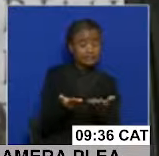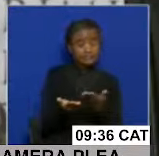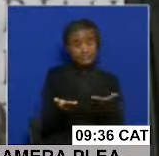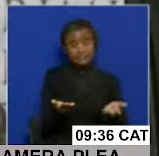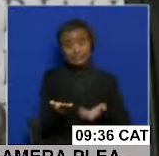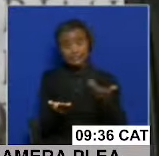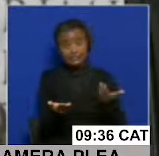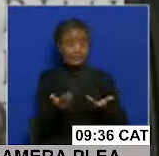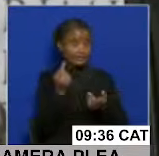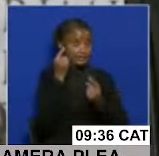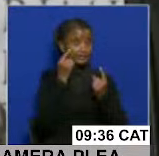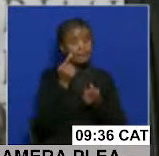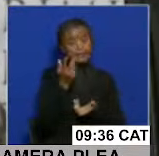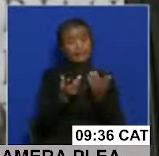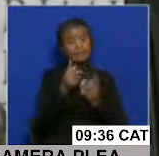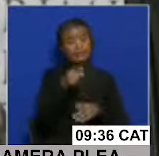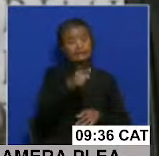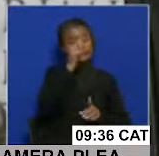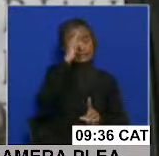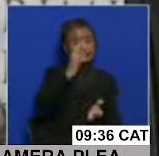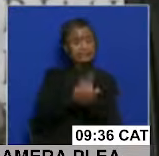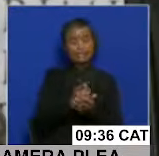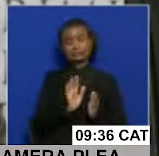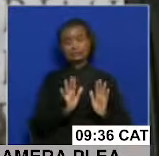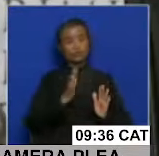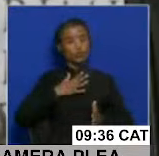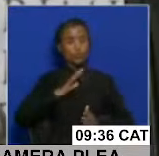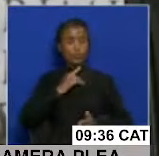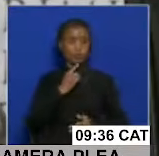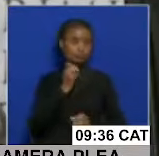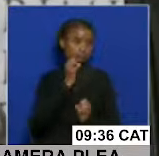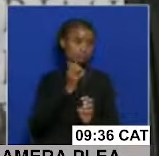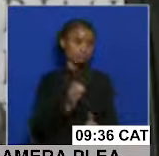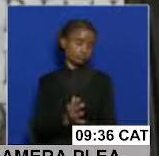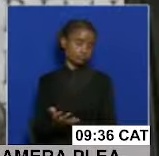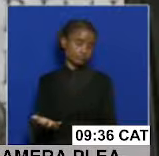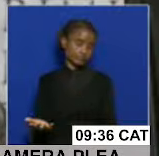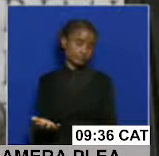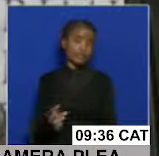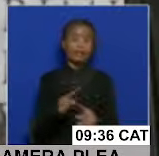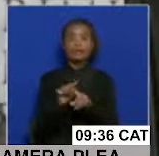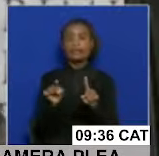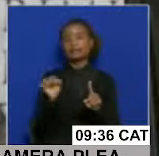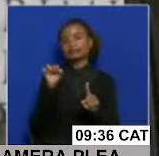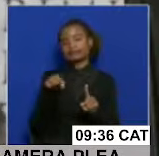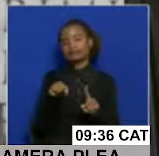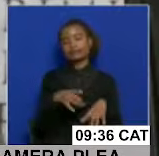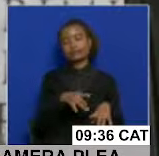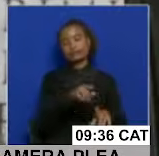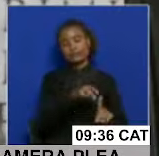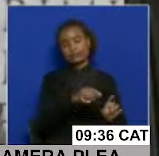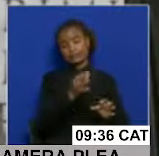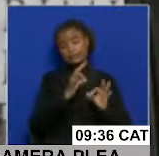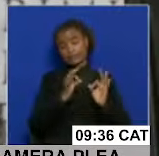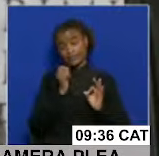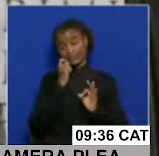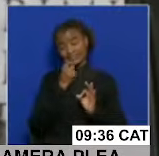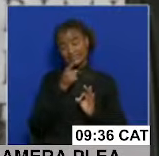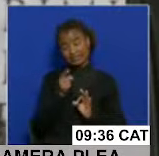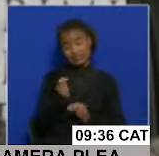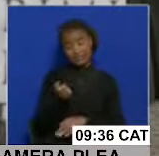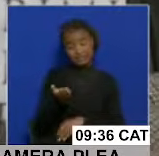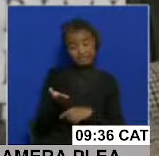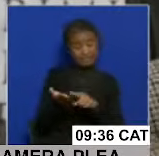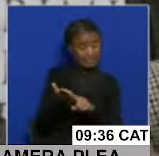the chair's position that it's not the best of applications, we believe that as the